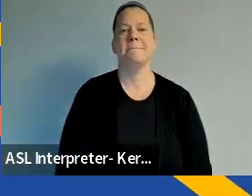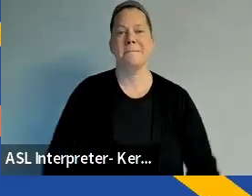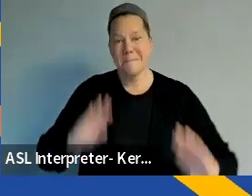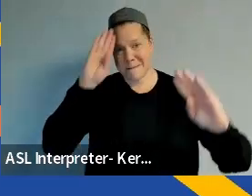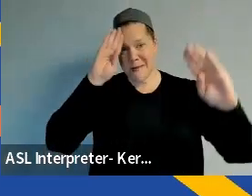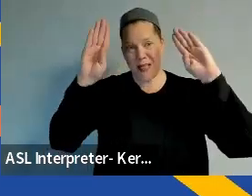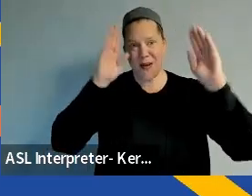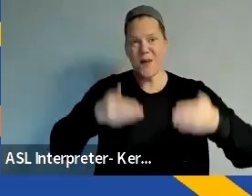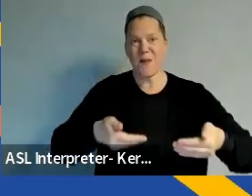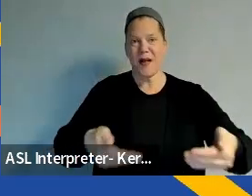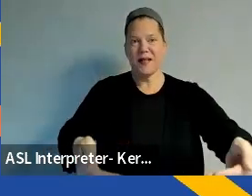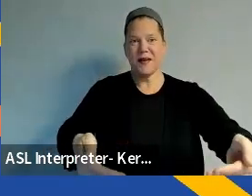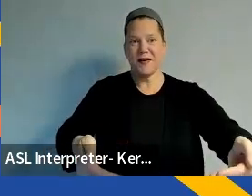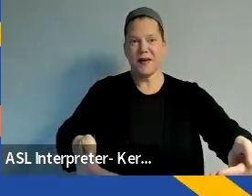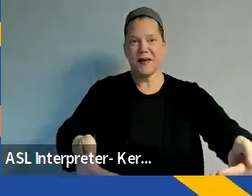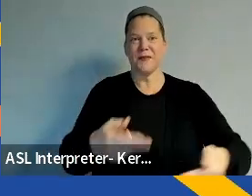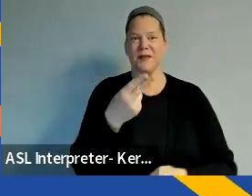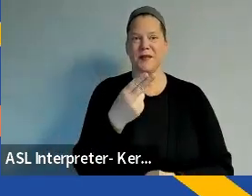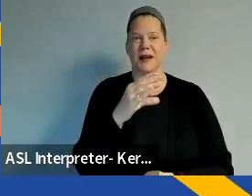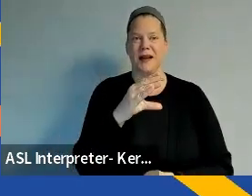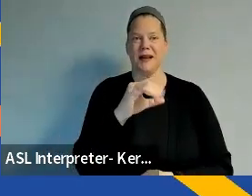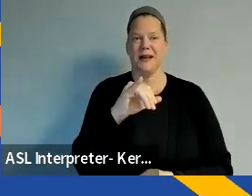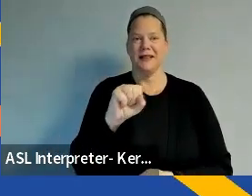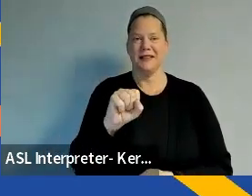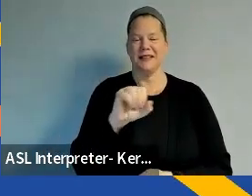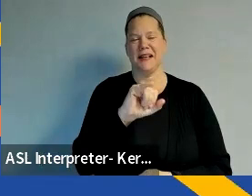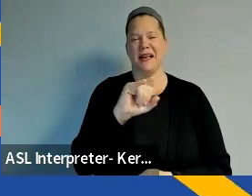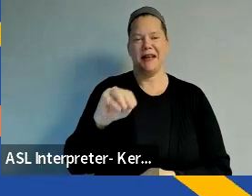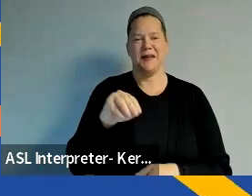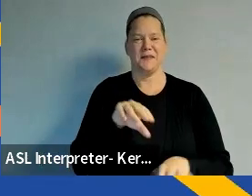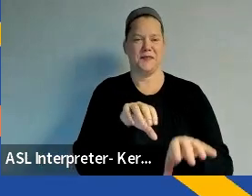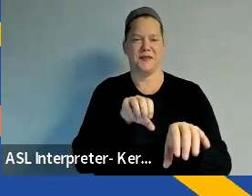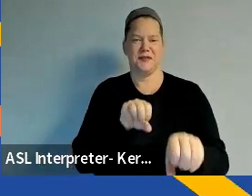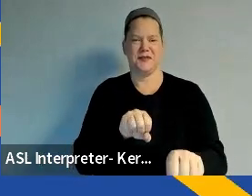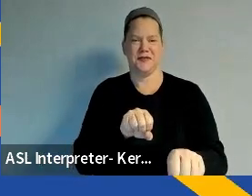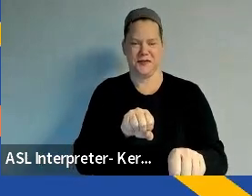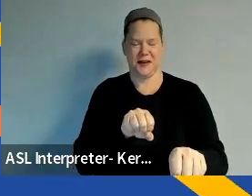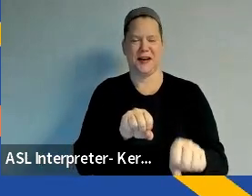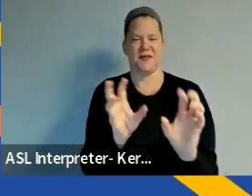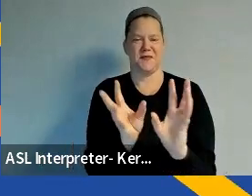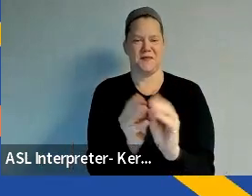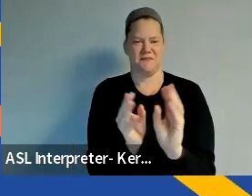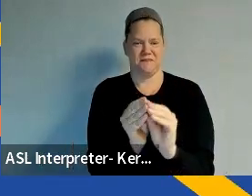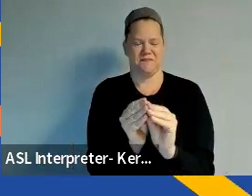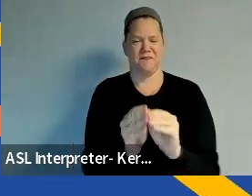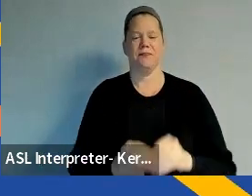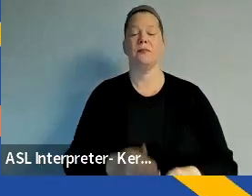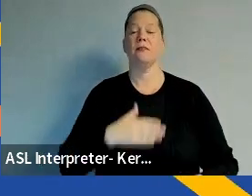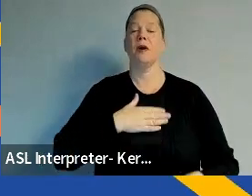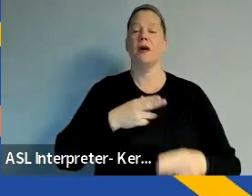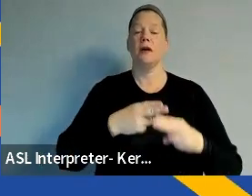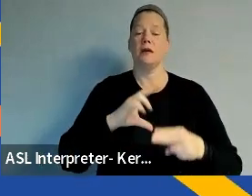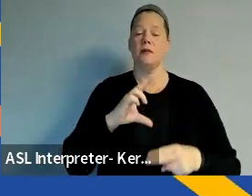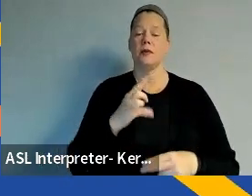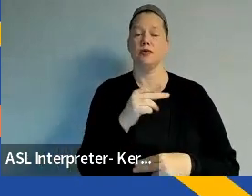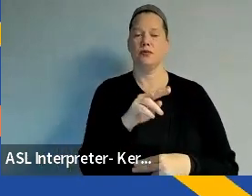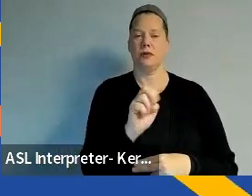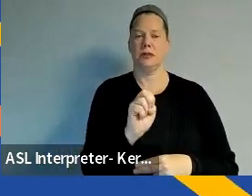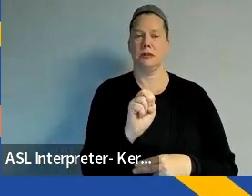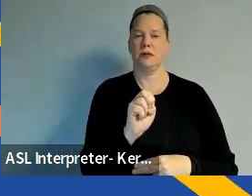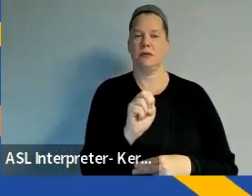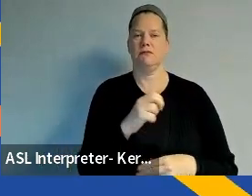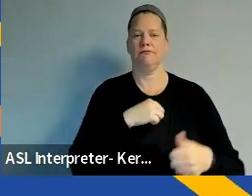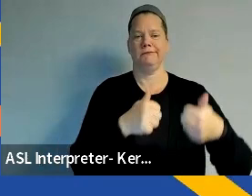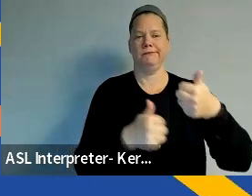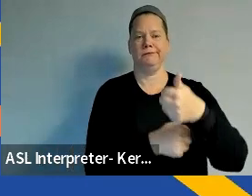Hello and welcome to the HCSIS Restraint Submodule webinar. My name is Christine and I'm part of